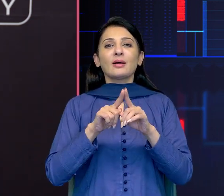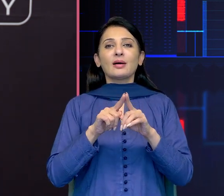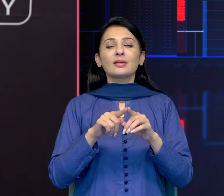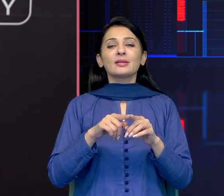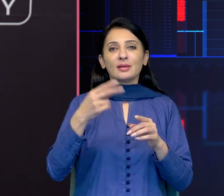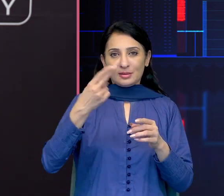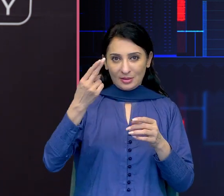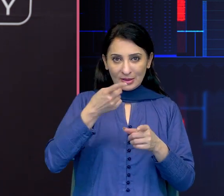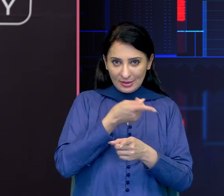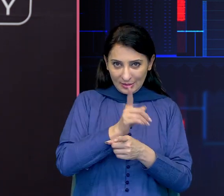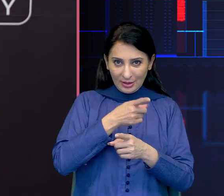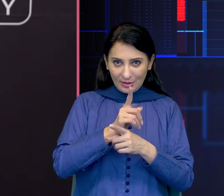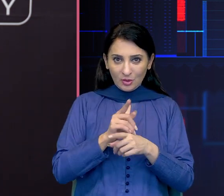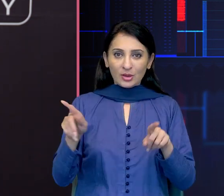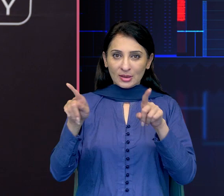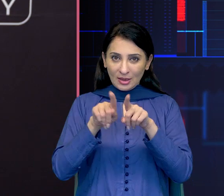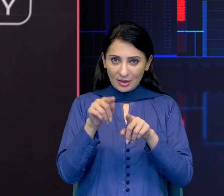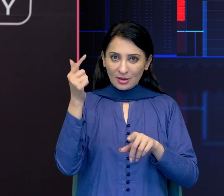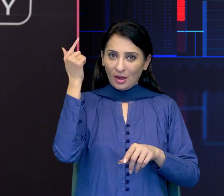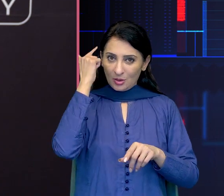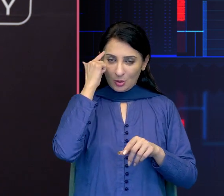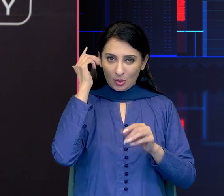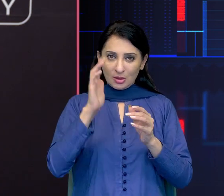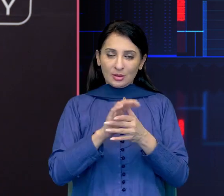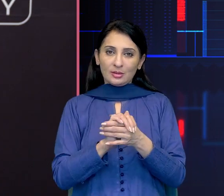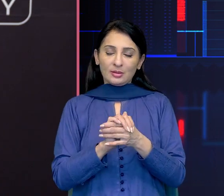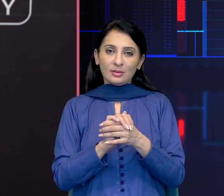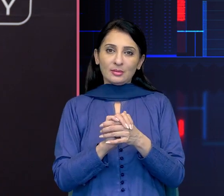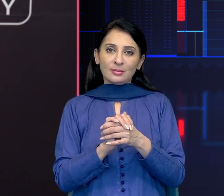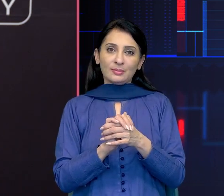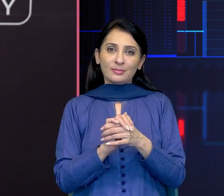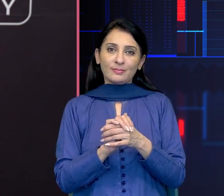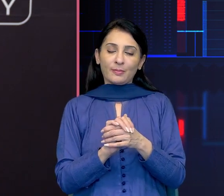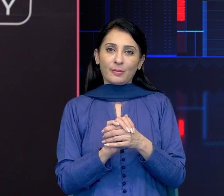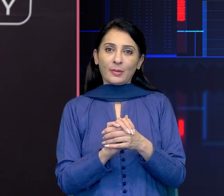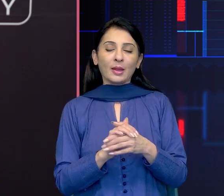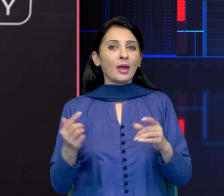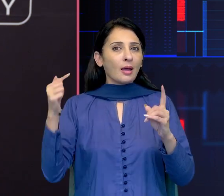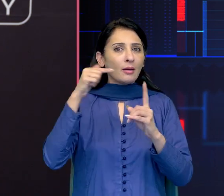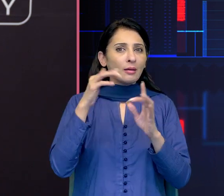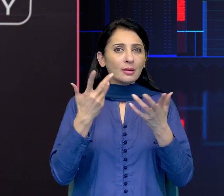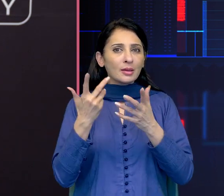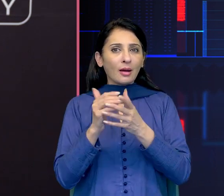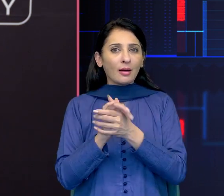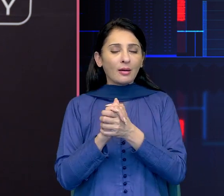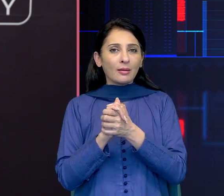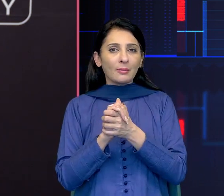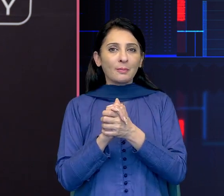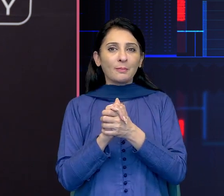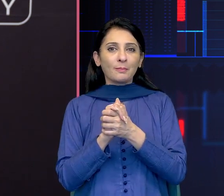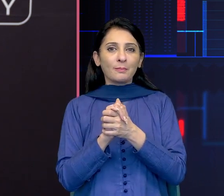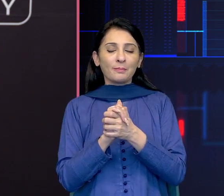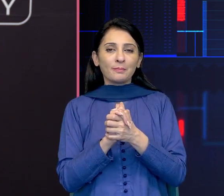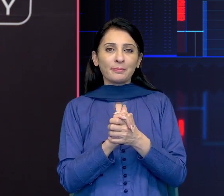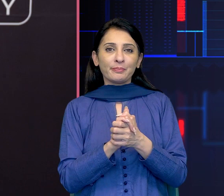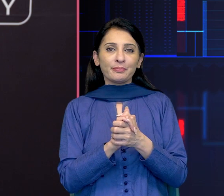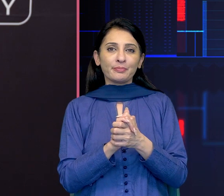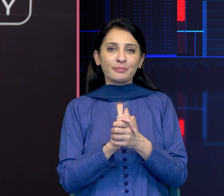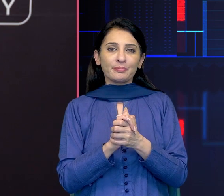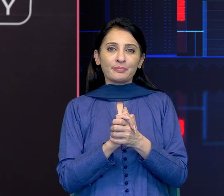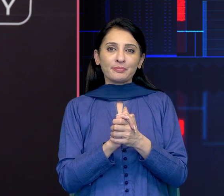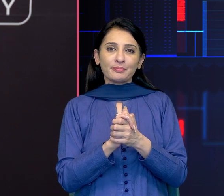about the very nature of making it and the purpose of making it.